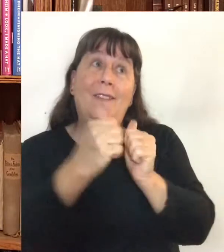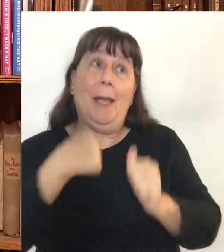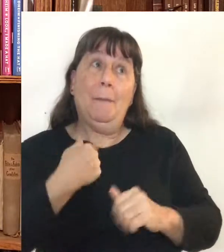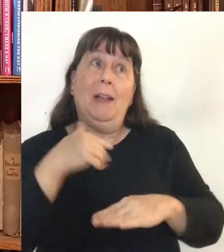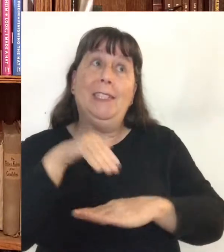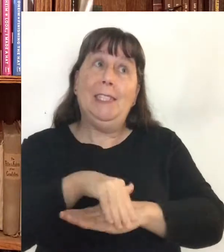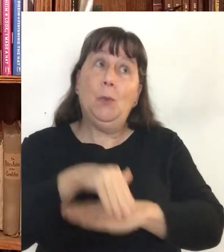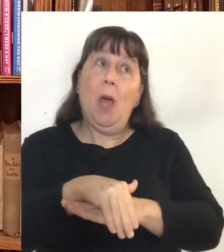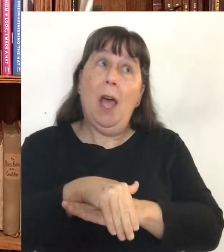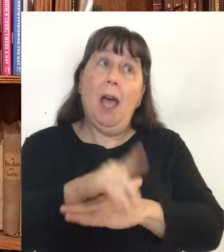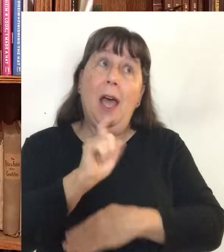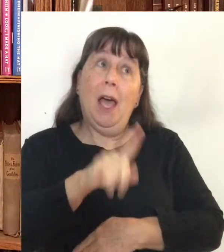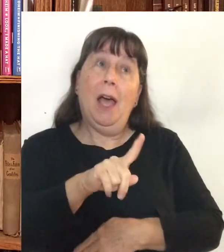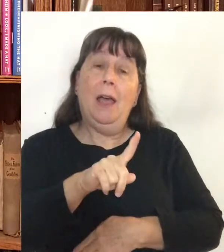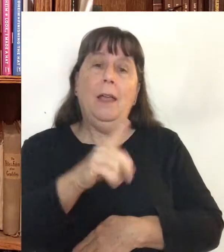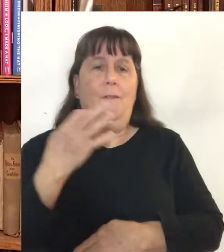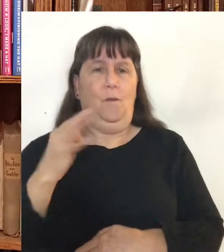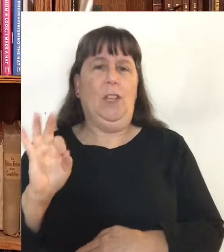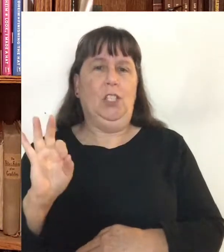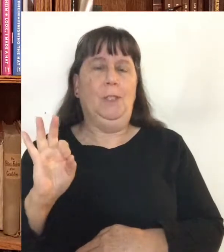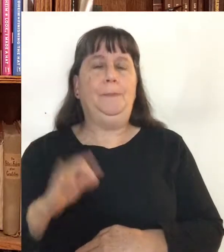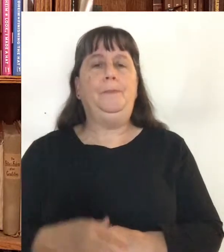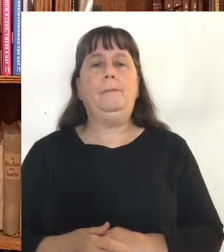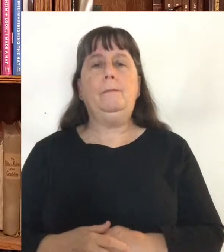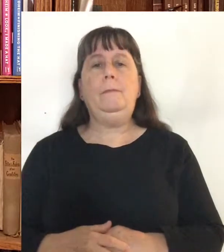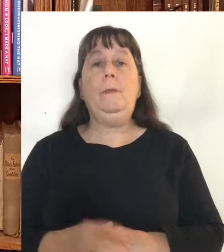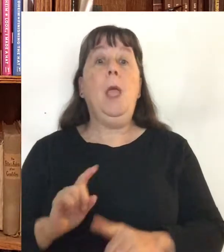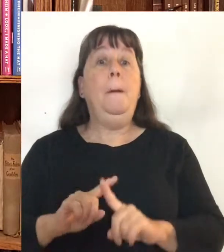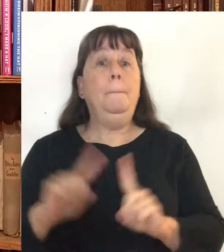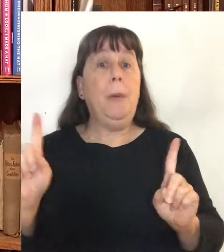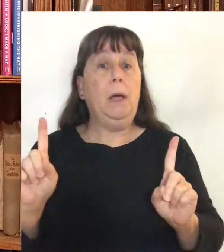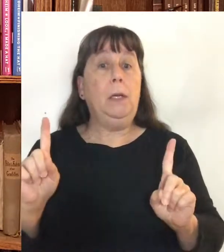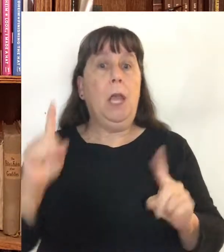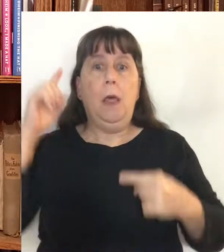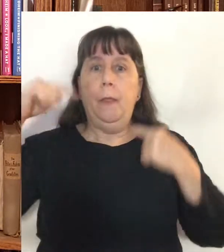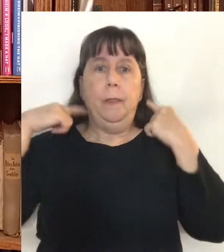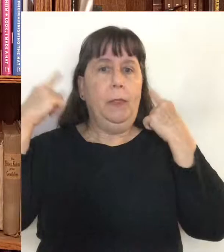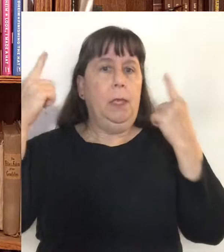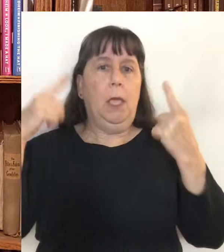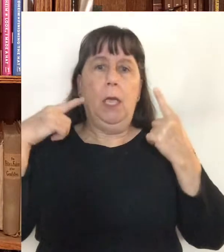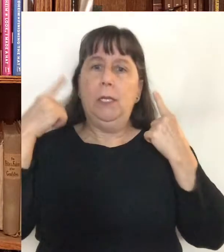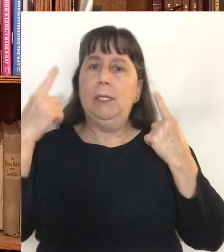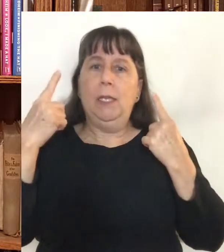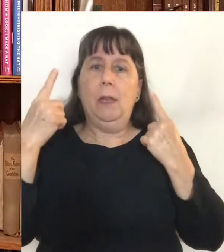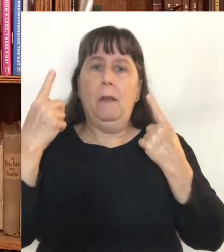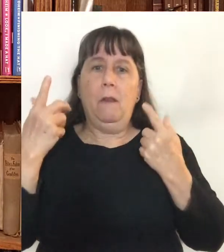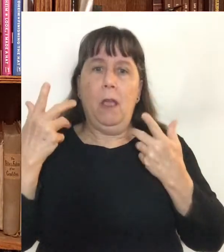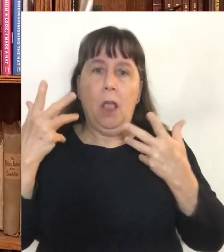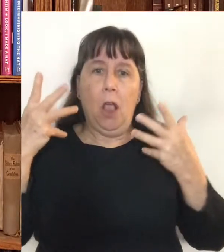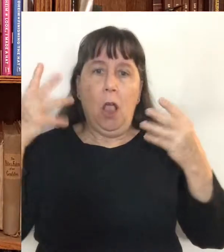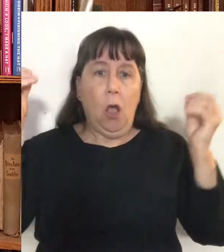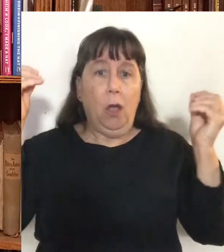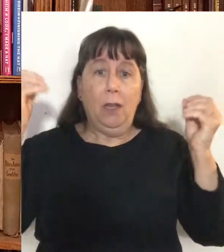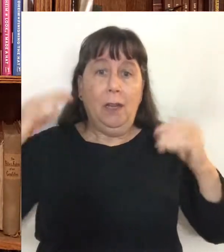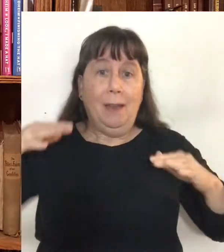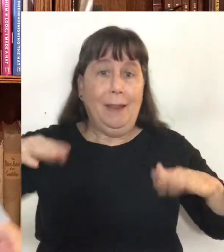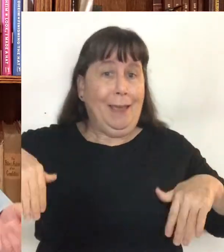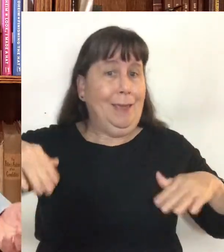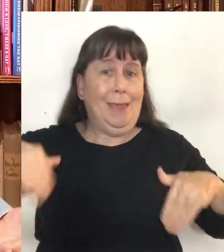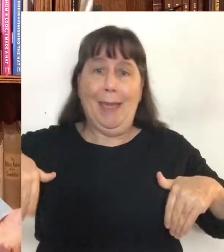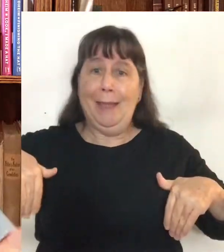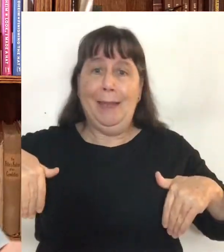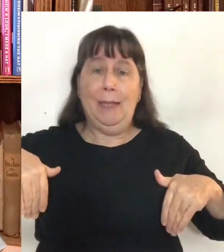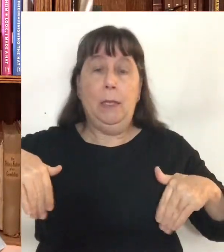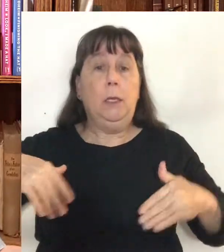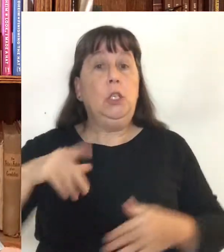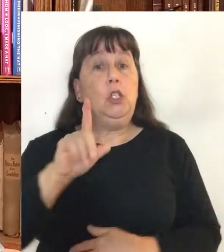But the insanity is not just going to go away. And so the question is, what